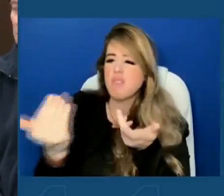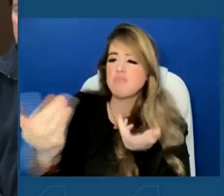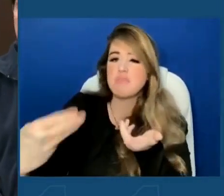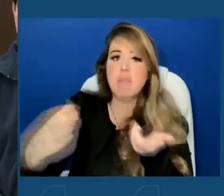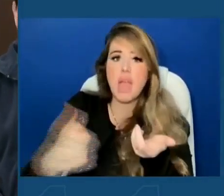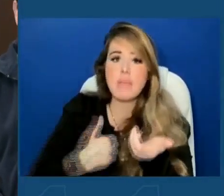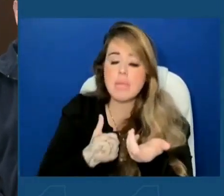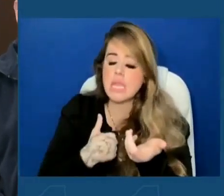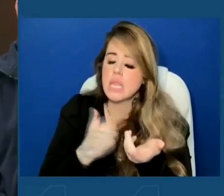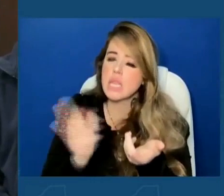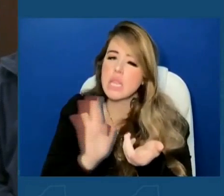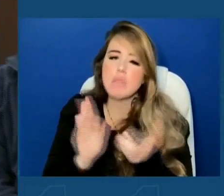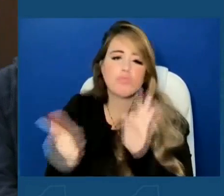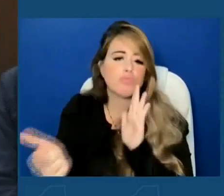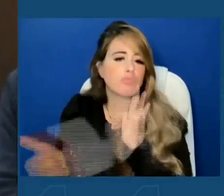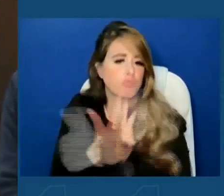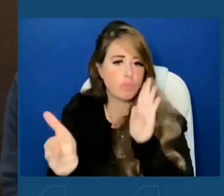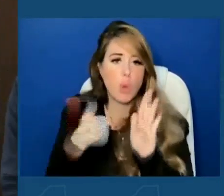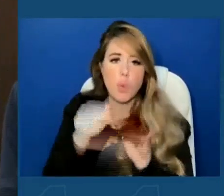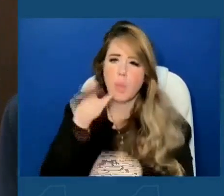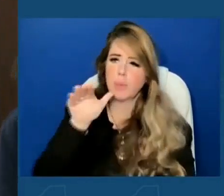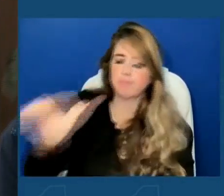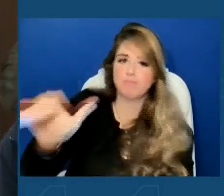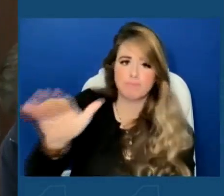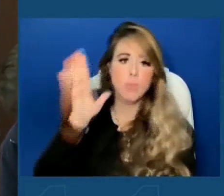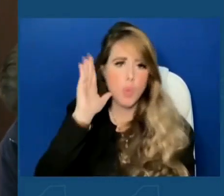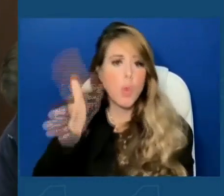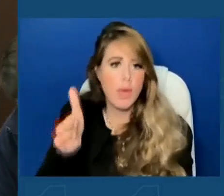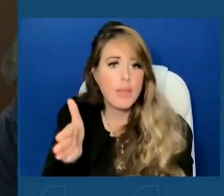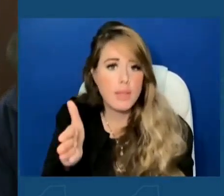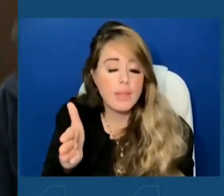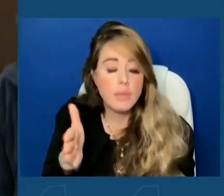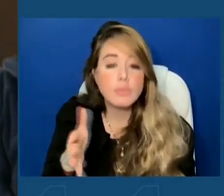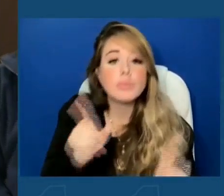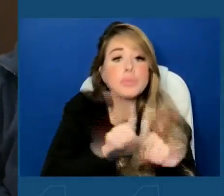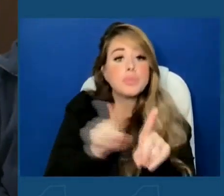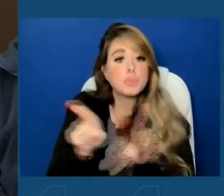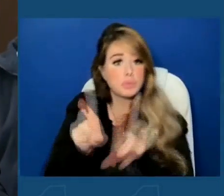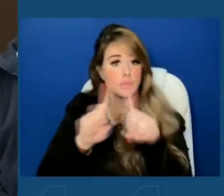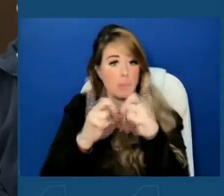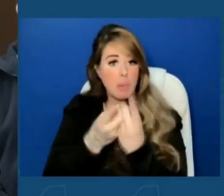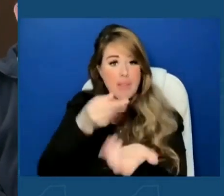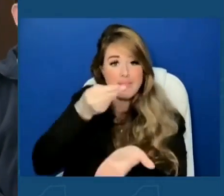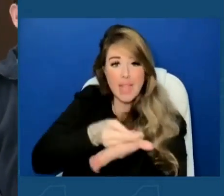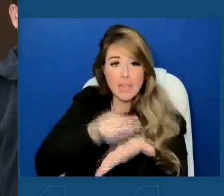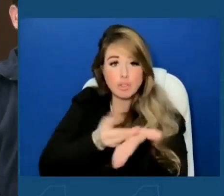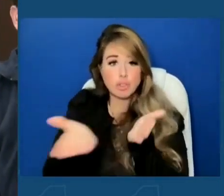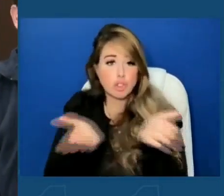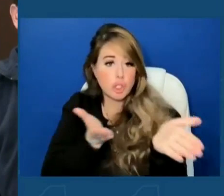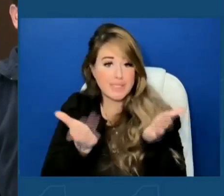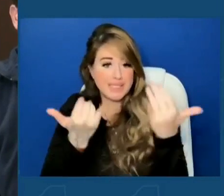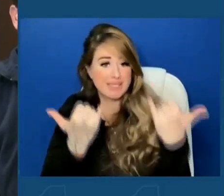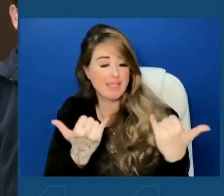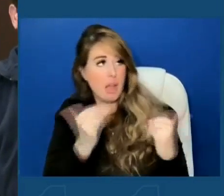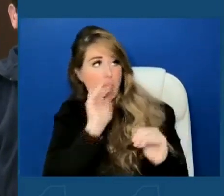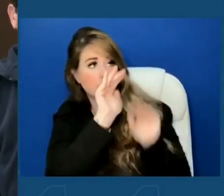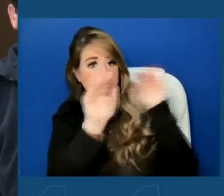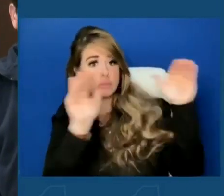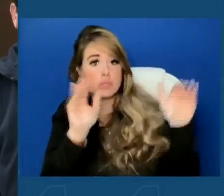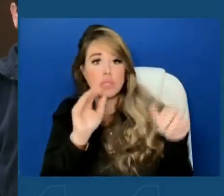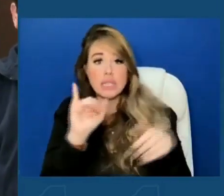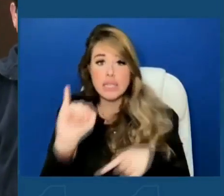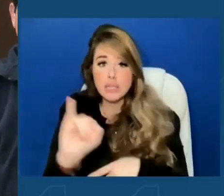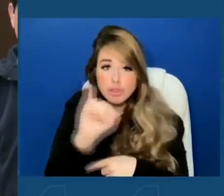them. I also want to say that the Department of Financial Services is engaging the insurance industry, making sure that we have